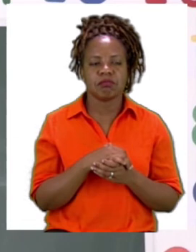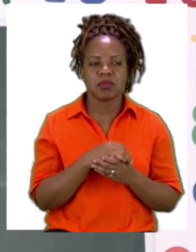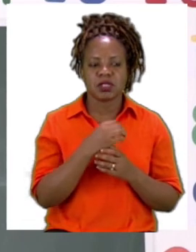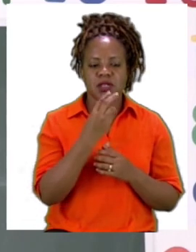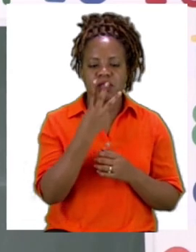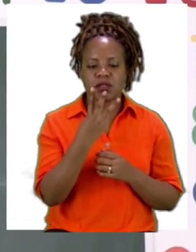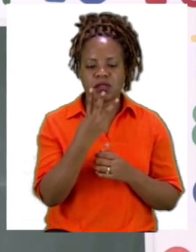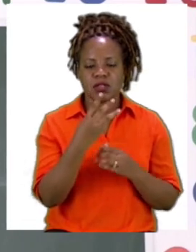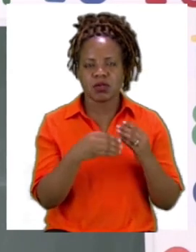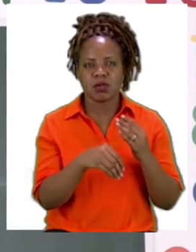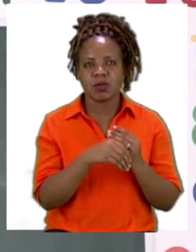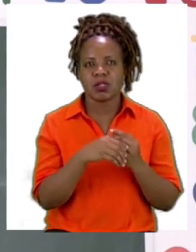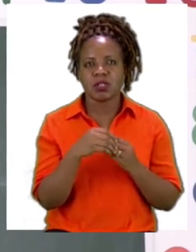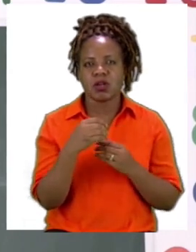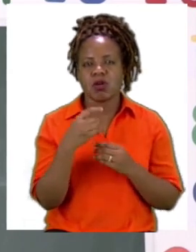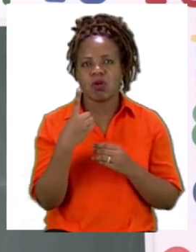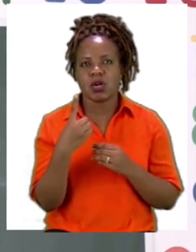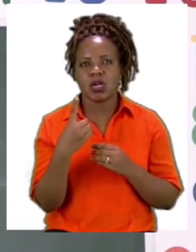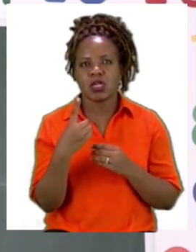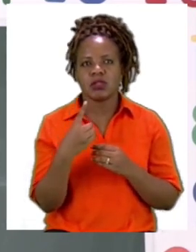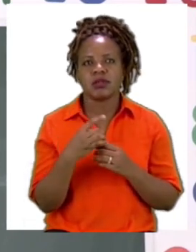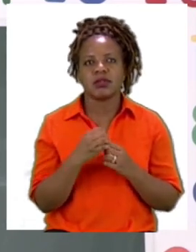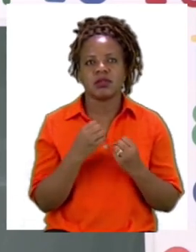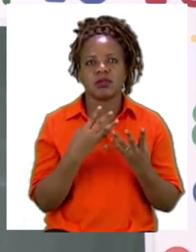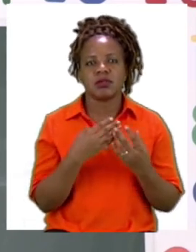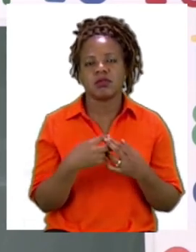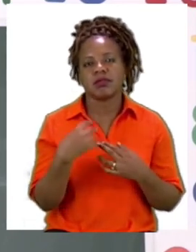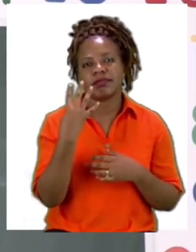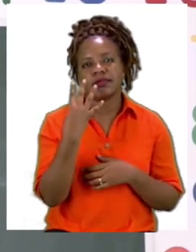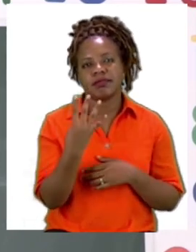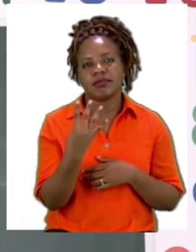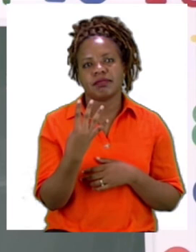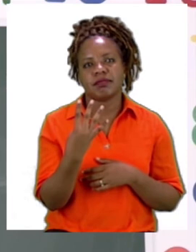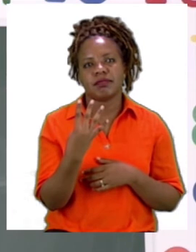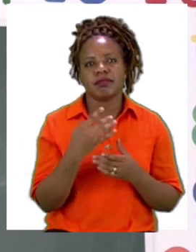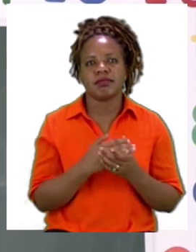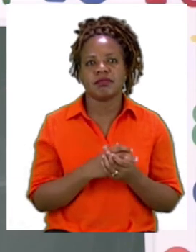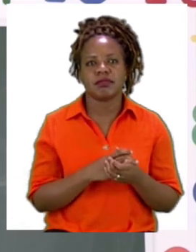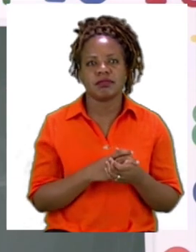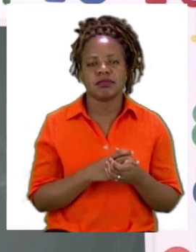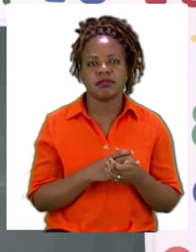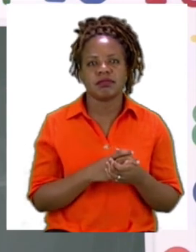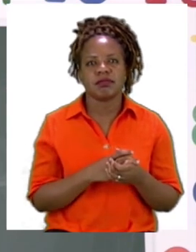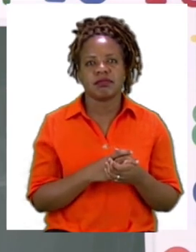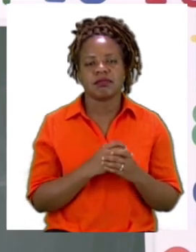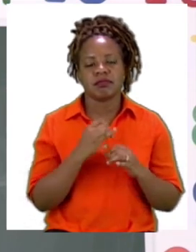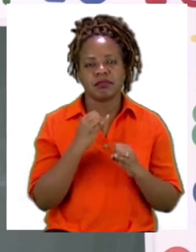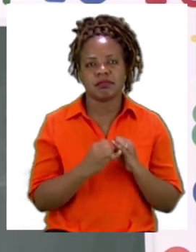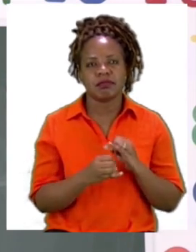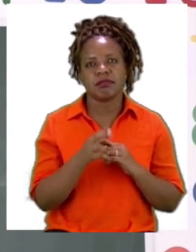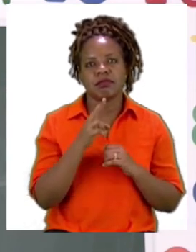more, we get 4. So our last answer that